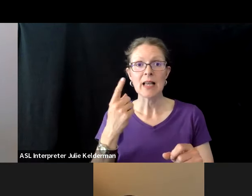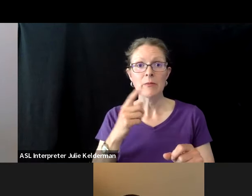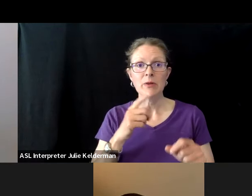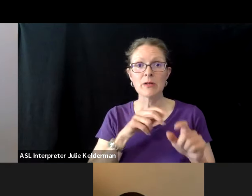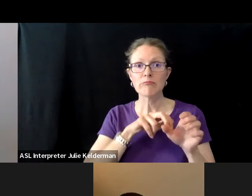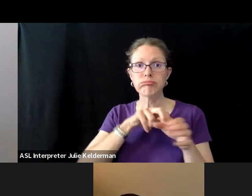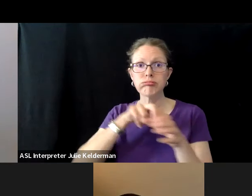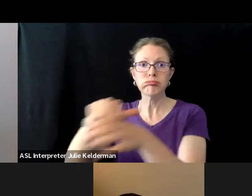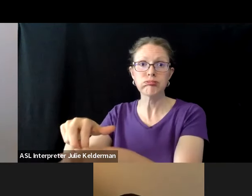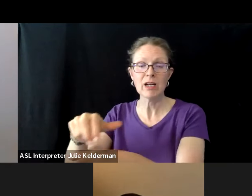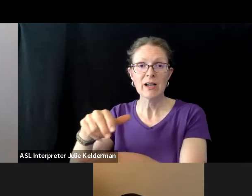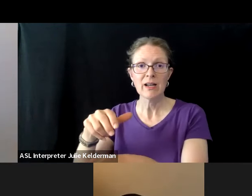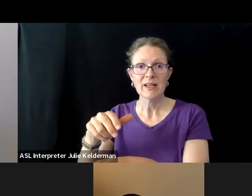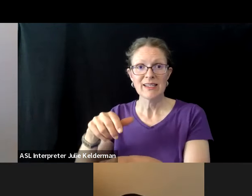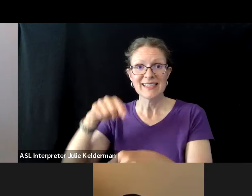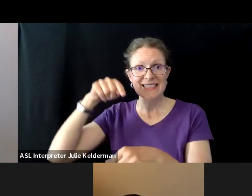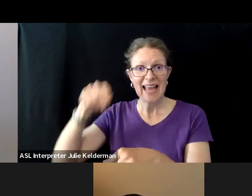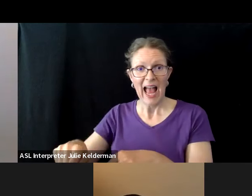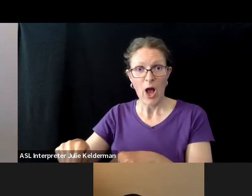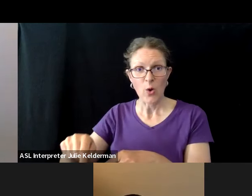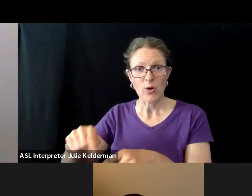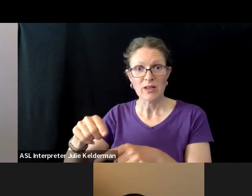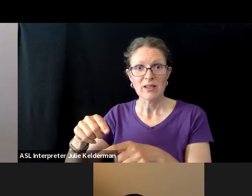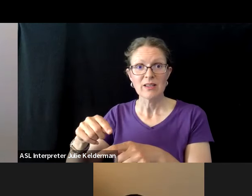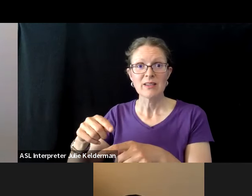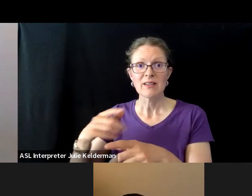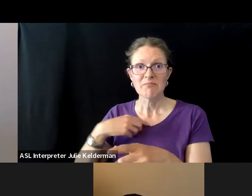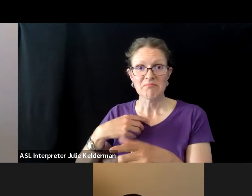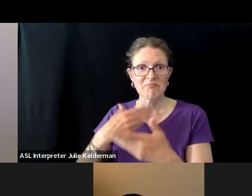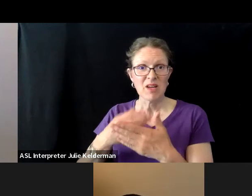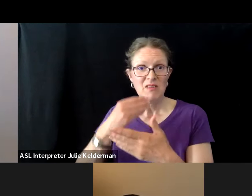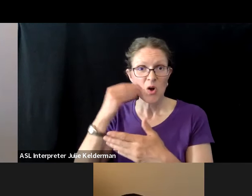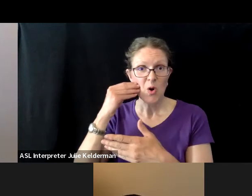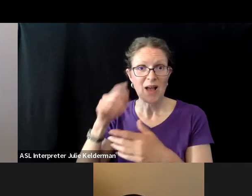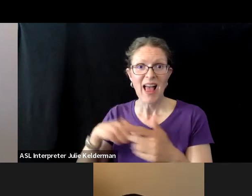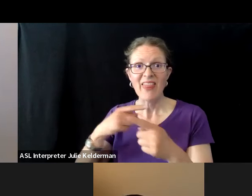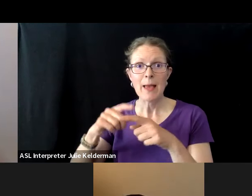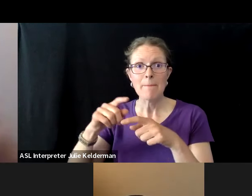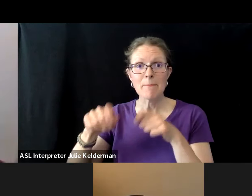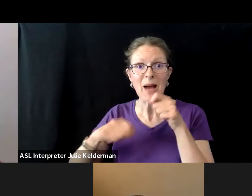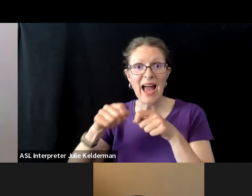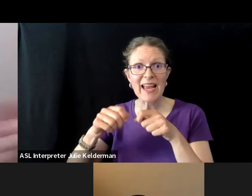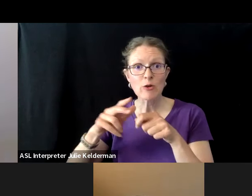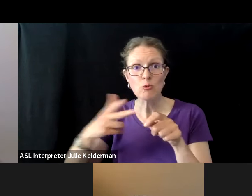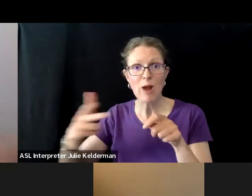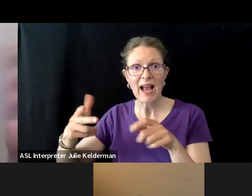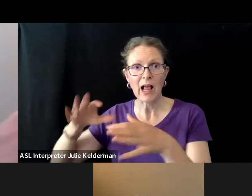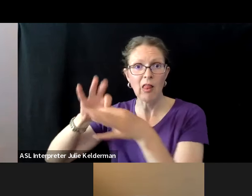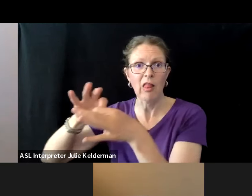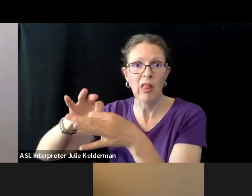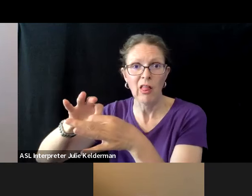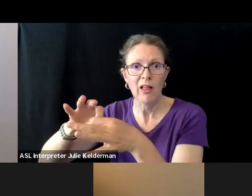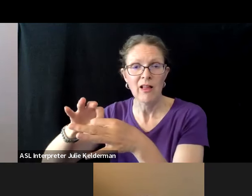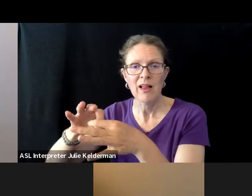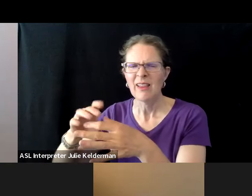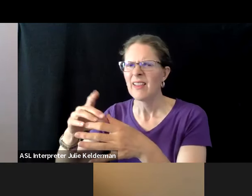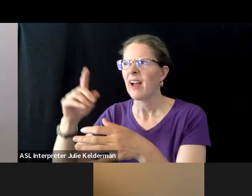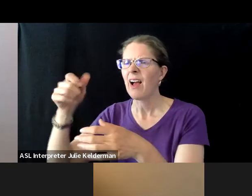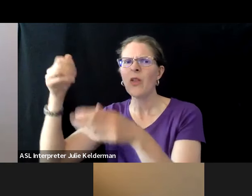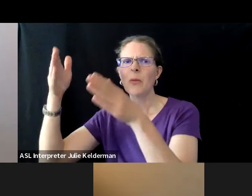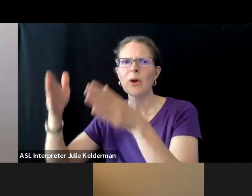quickly and locking it up at the bike rack. Right. And then someone else in, say, another building up the street or whatever